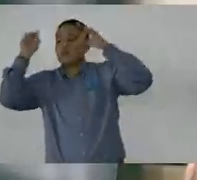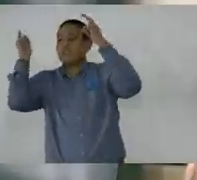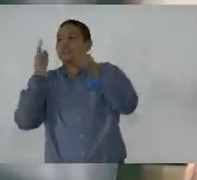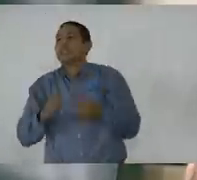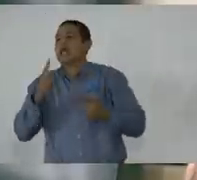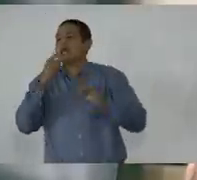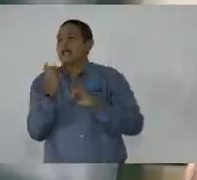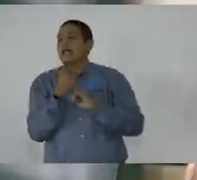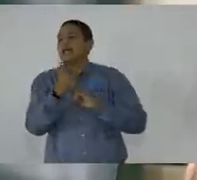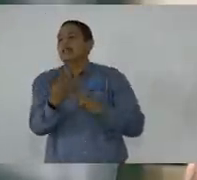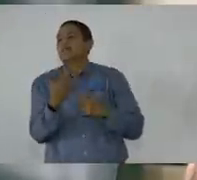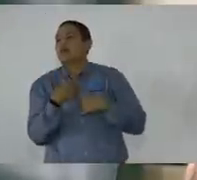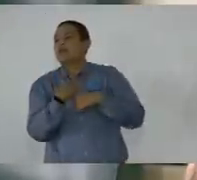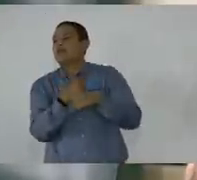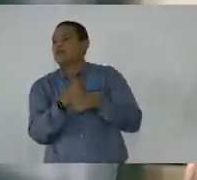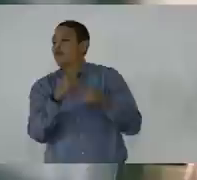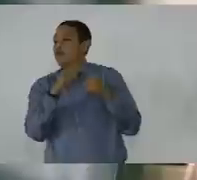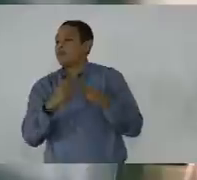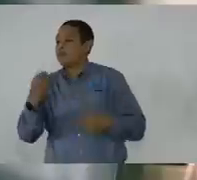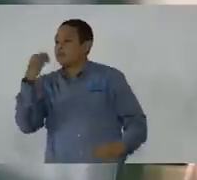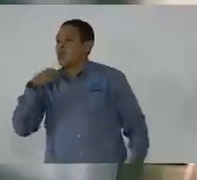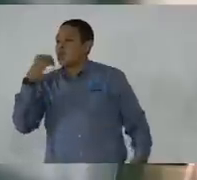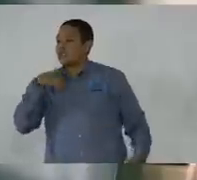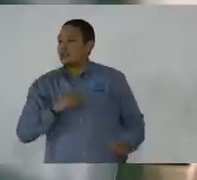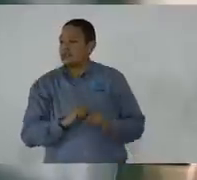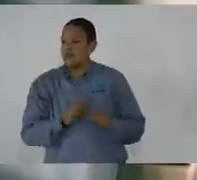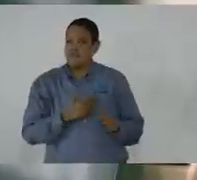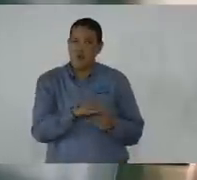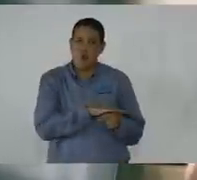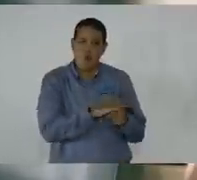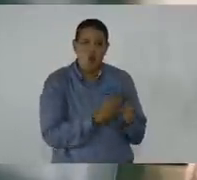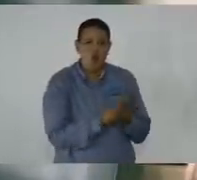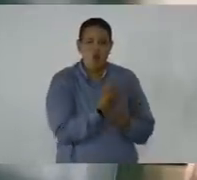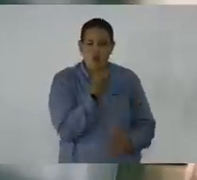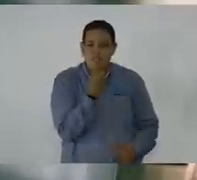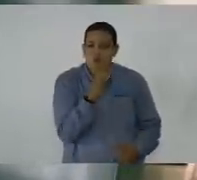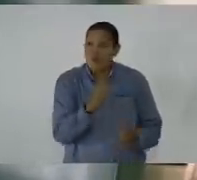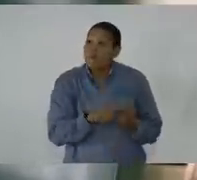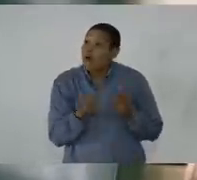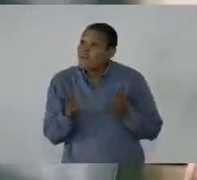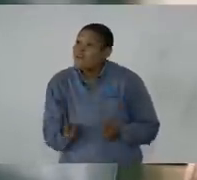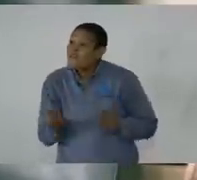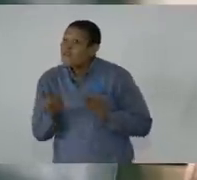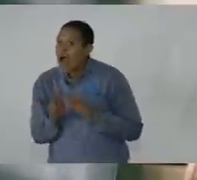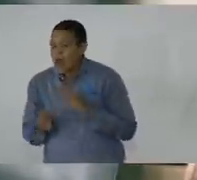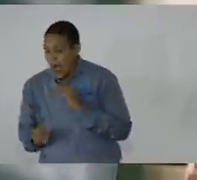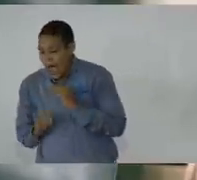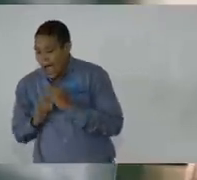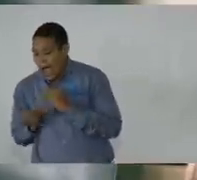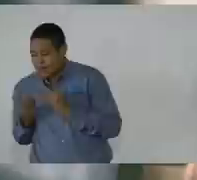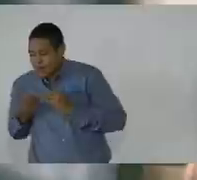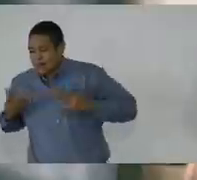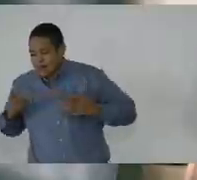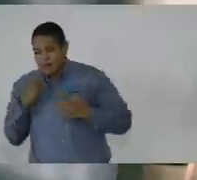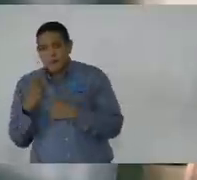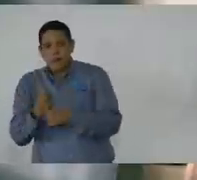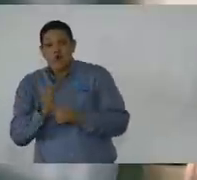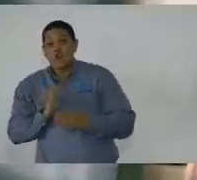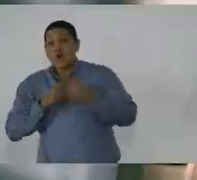expanded production and consumption of our locally grown crops and value-added production. Our aim